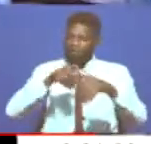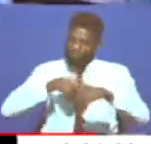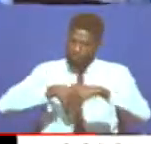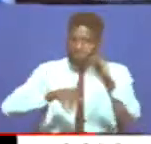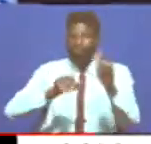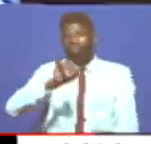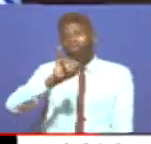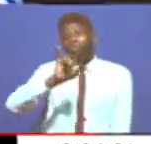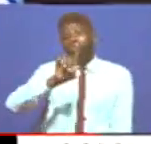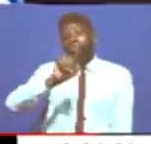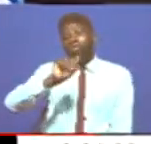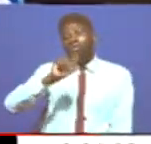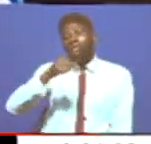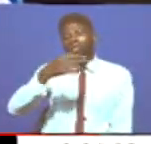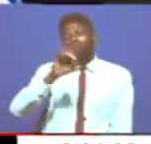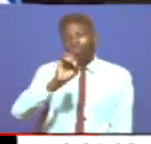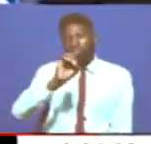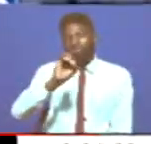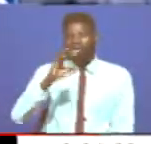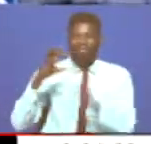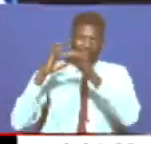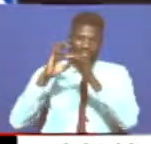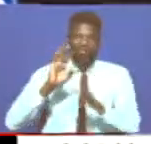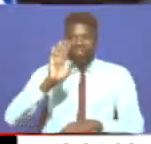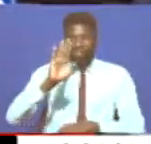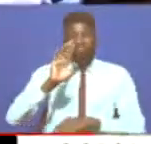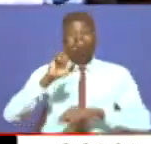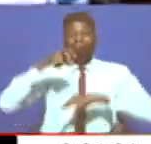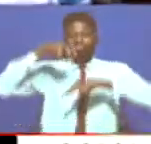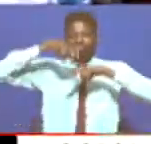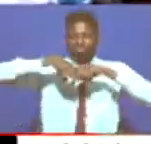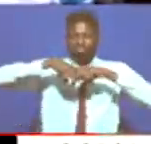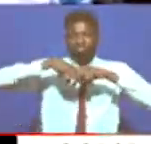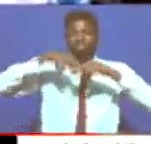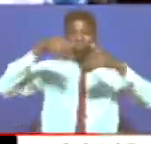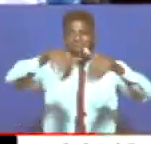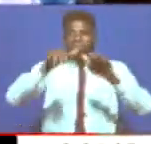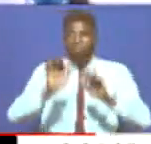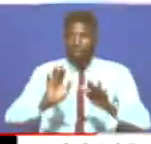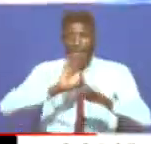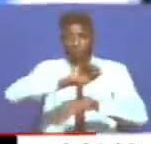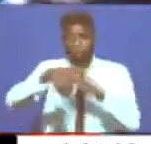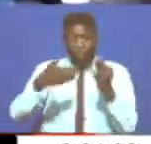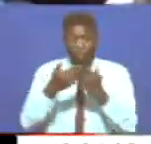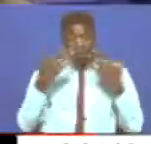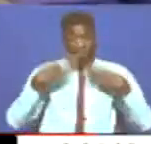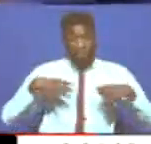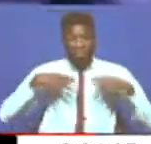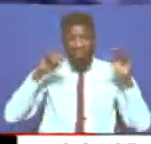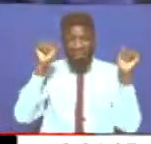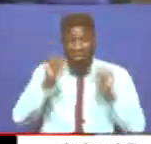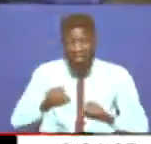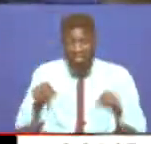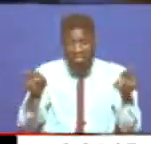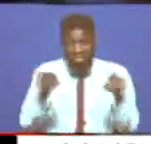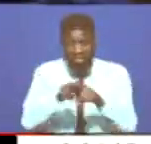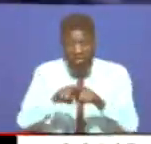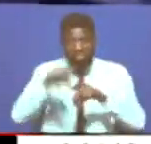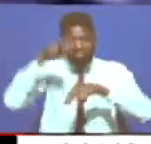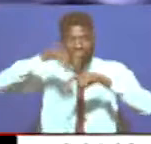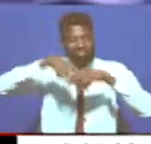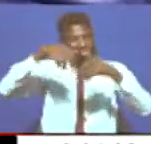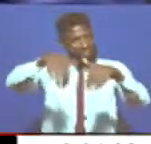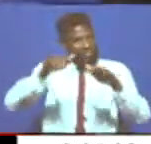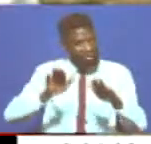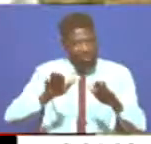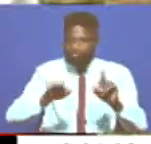customs. The dead are buried while in a sitting position. Not everyone in the clan is eligible for this particular custom, as Mzee